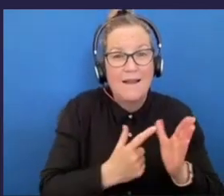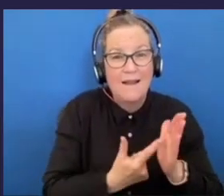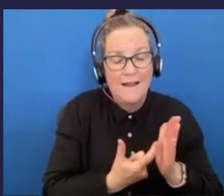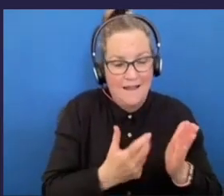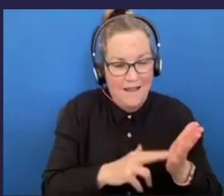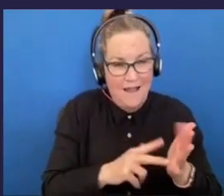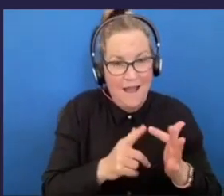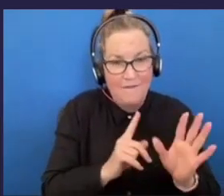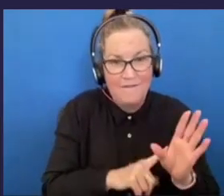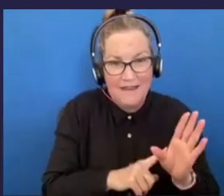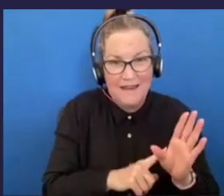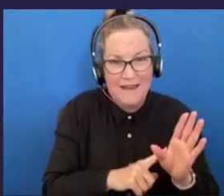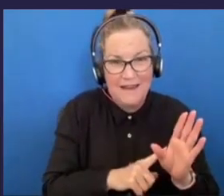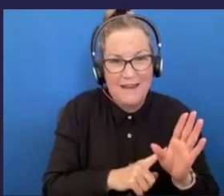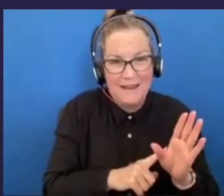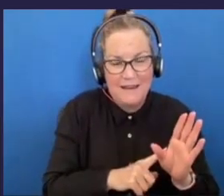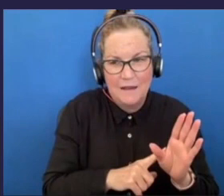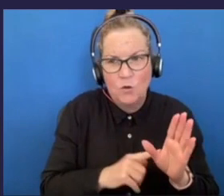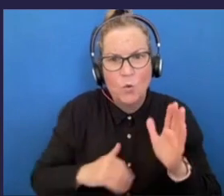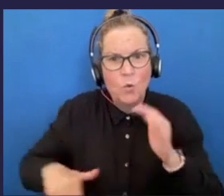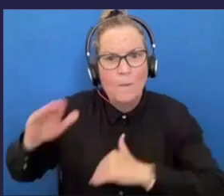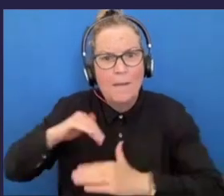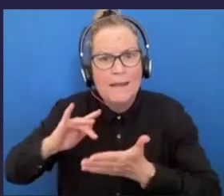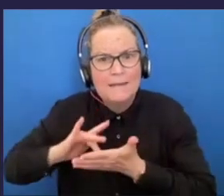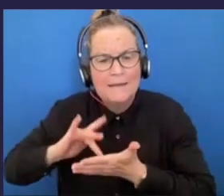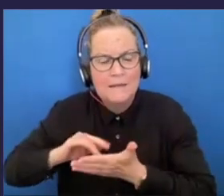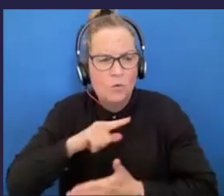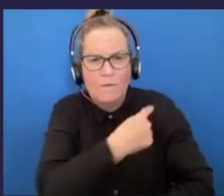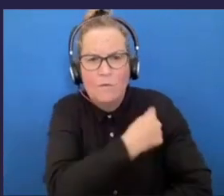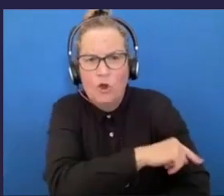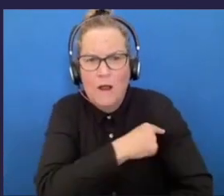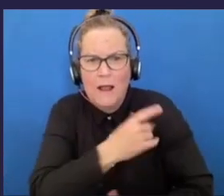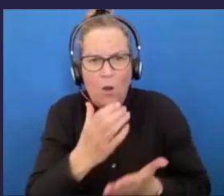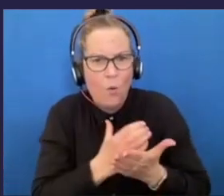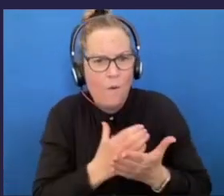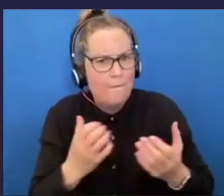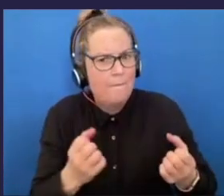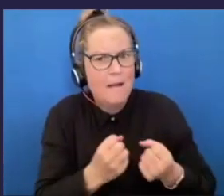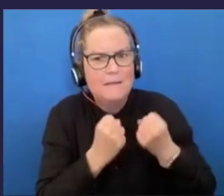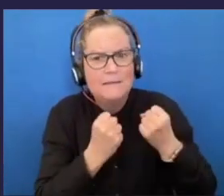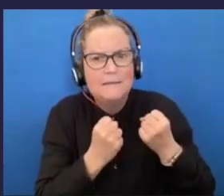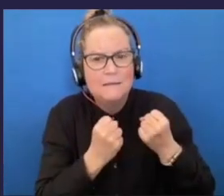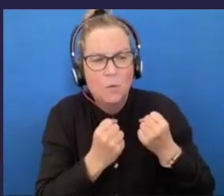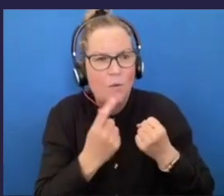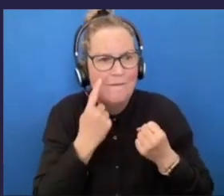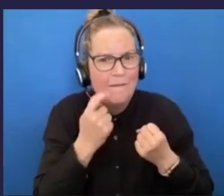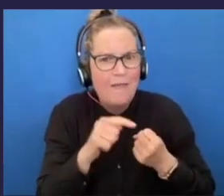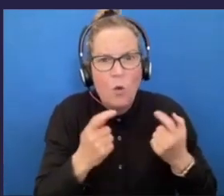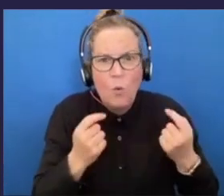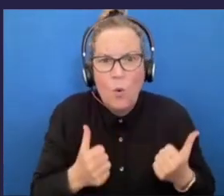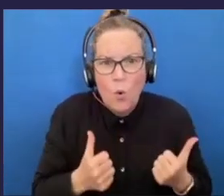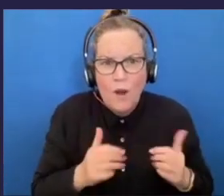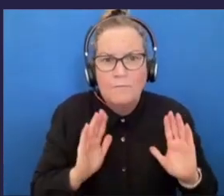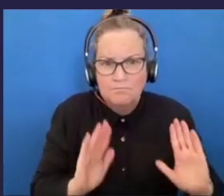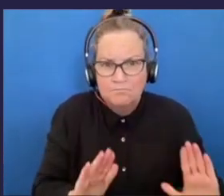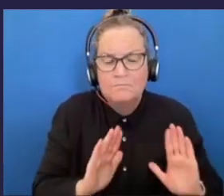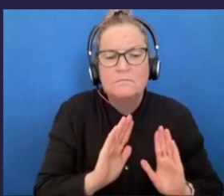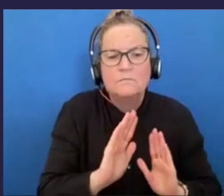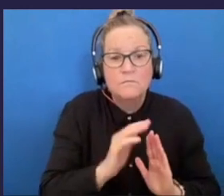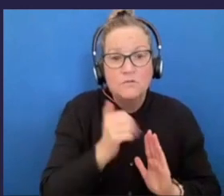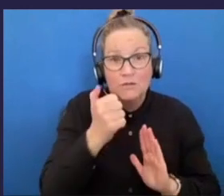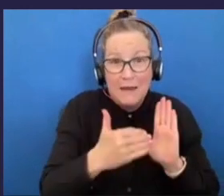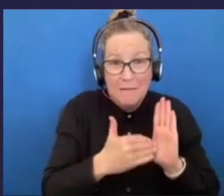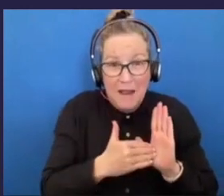an aquatic centre, he needed his first aid course. That was something we found out really early on. And so about 6 months was spent